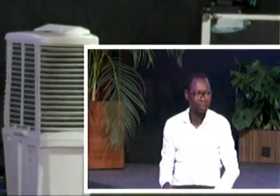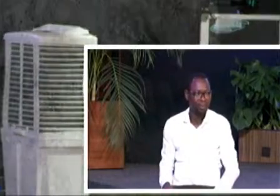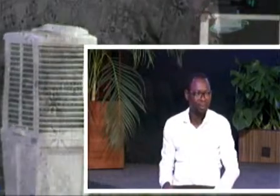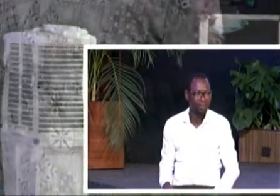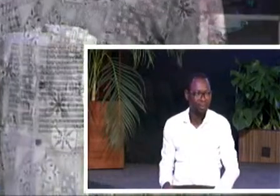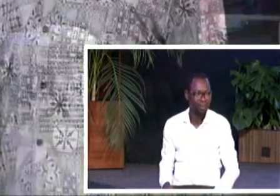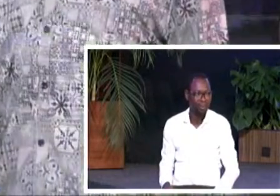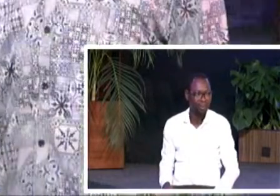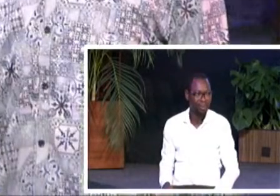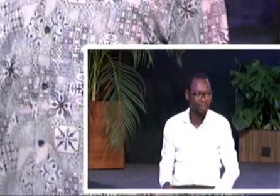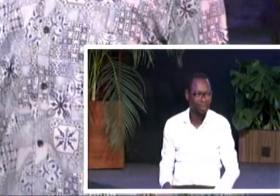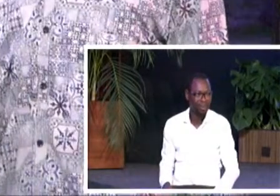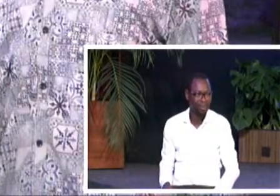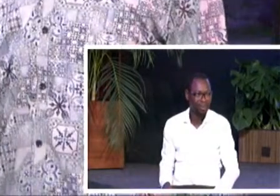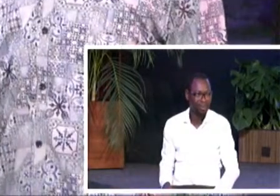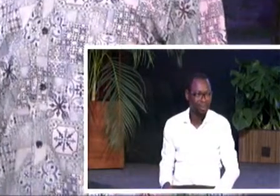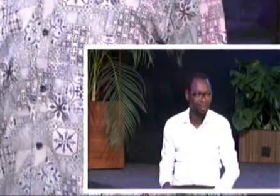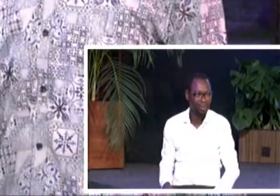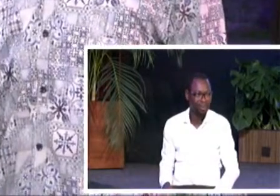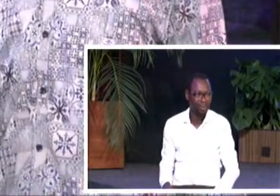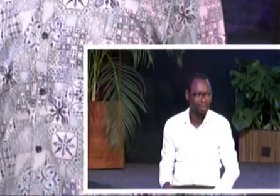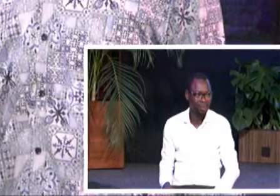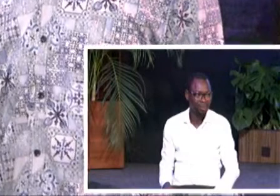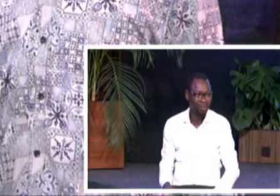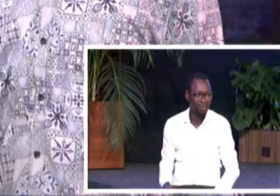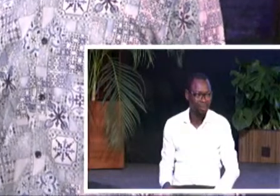I would be